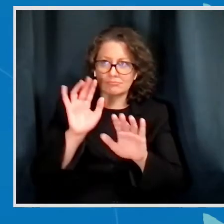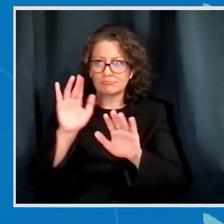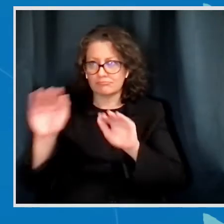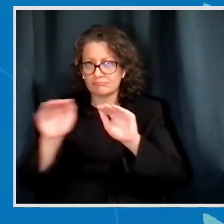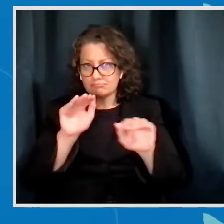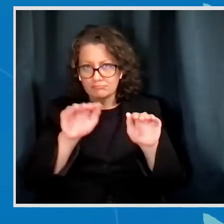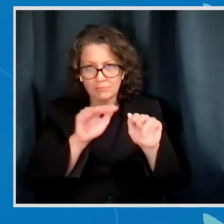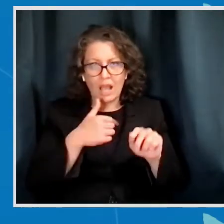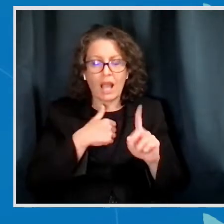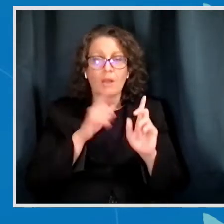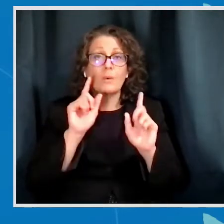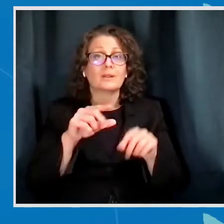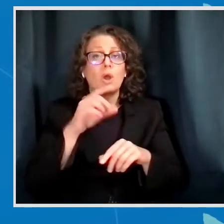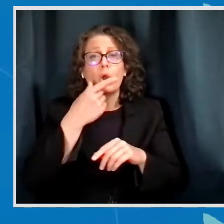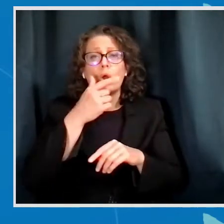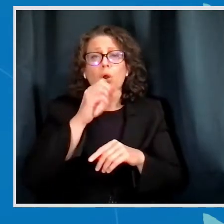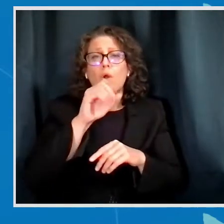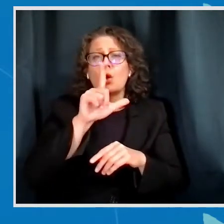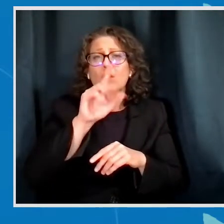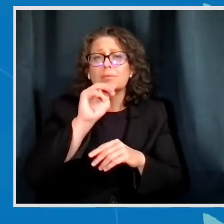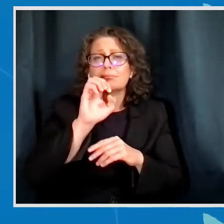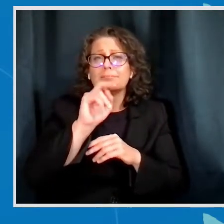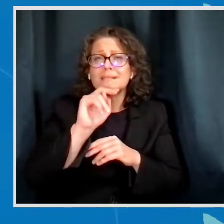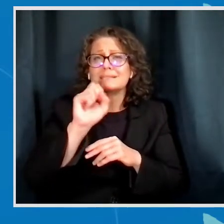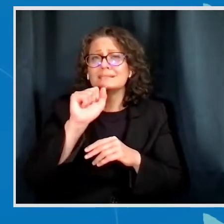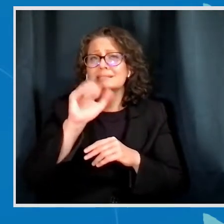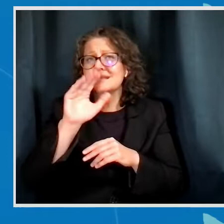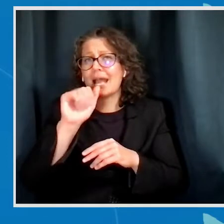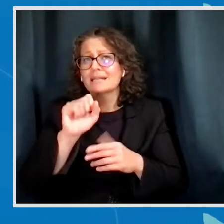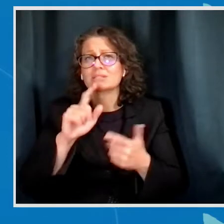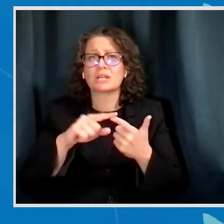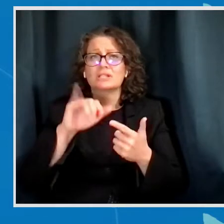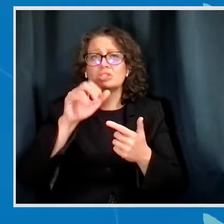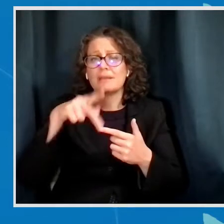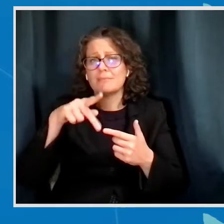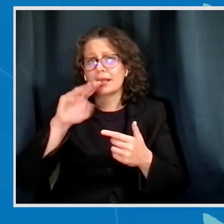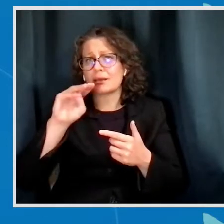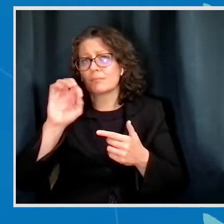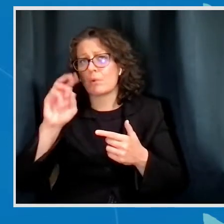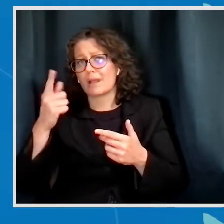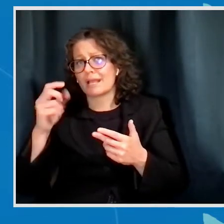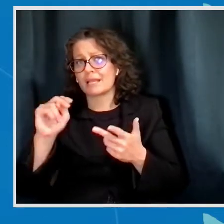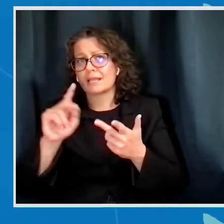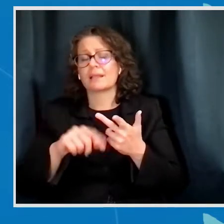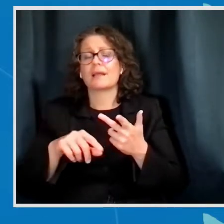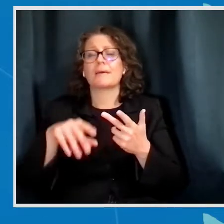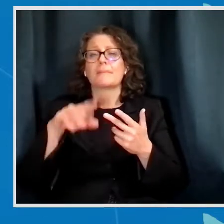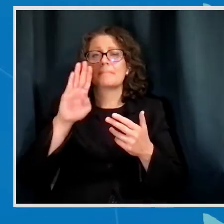and JP Morgan, Bank of America, Morgan Stanley,